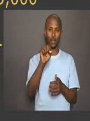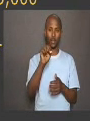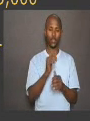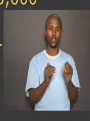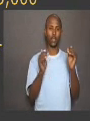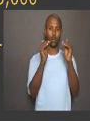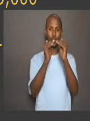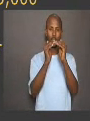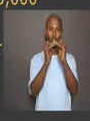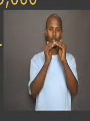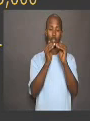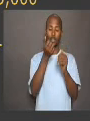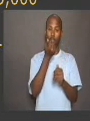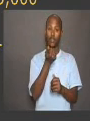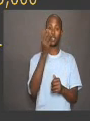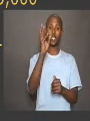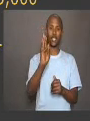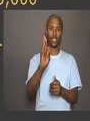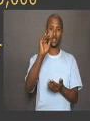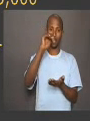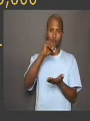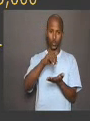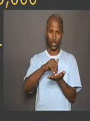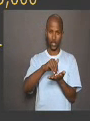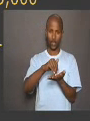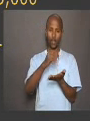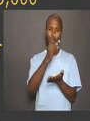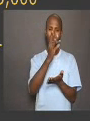AN equals